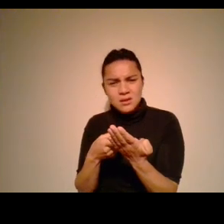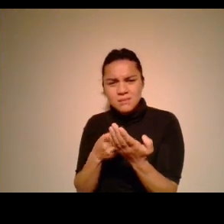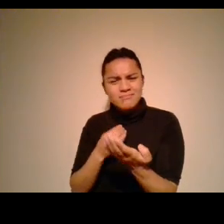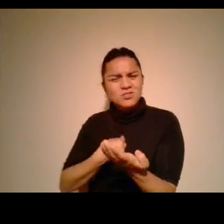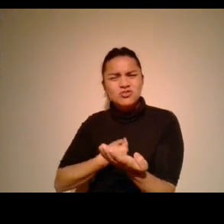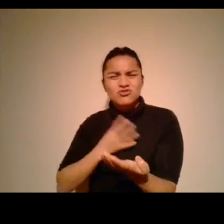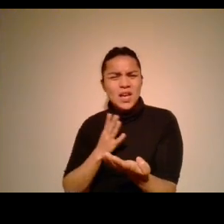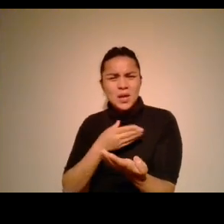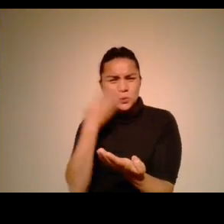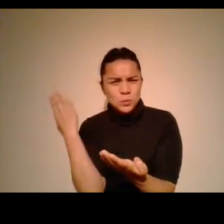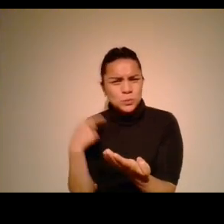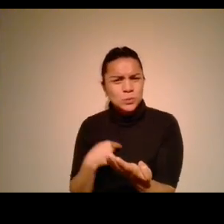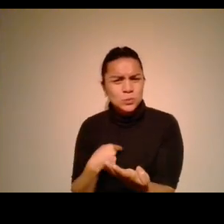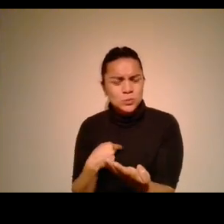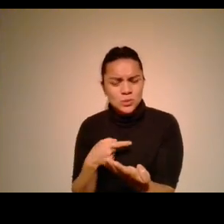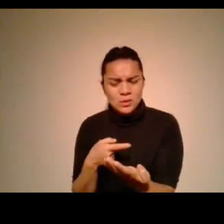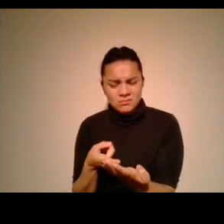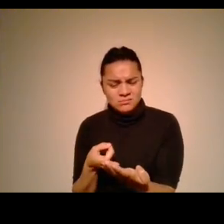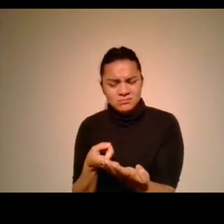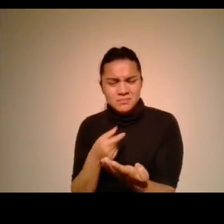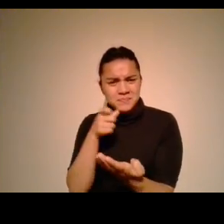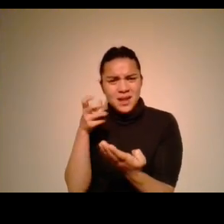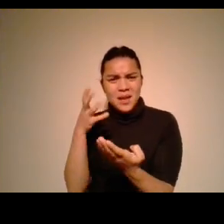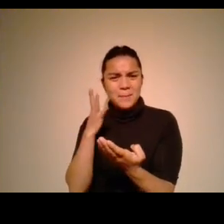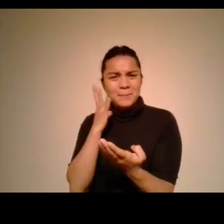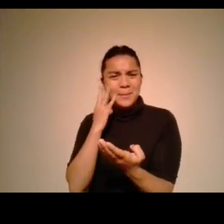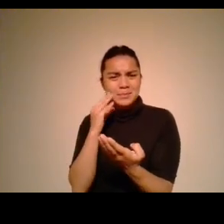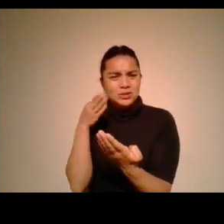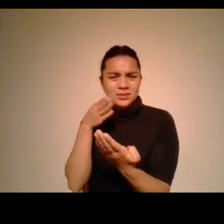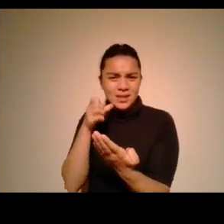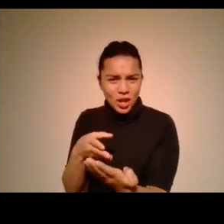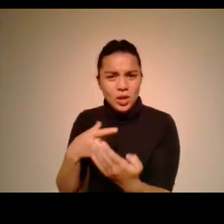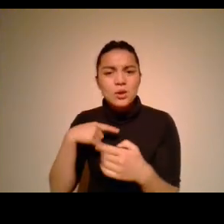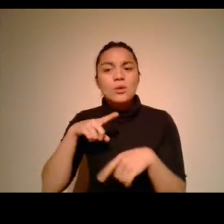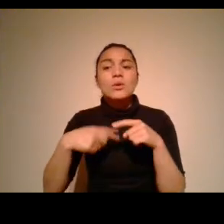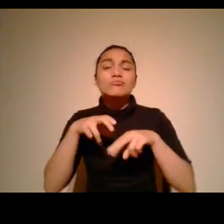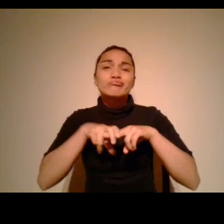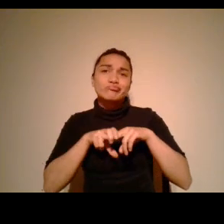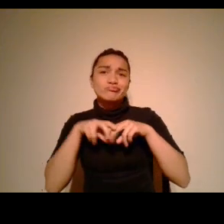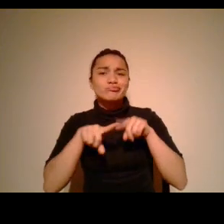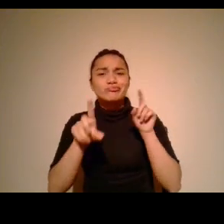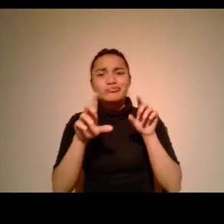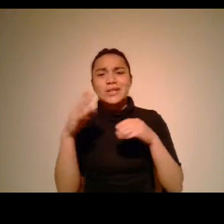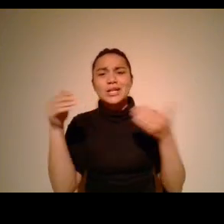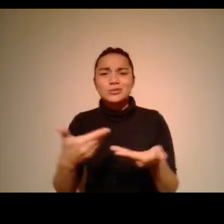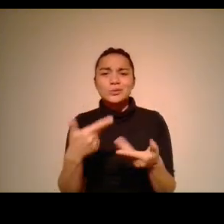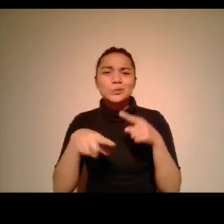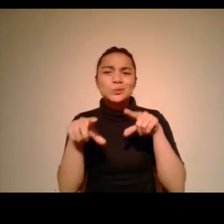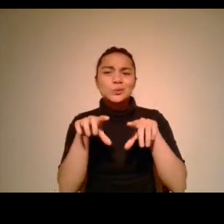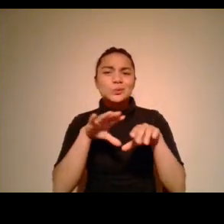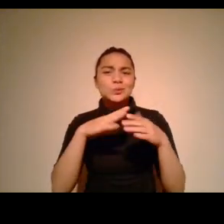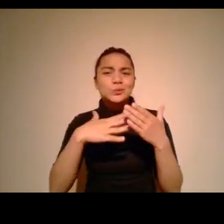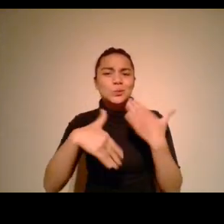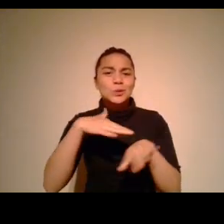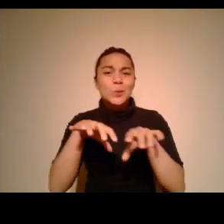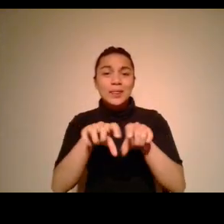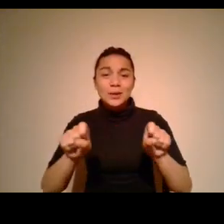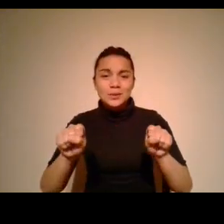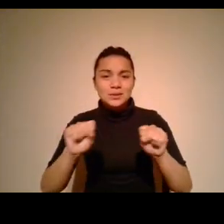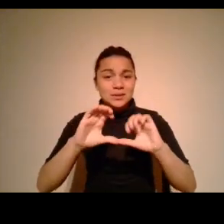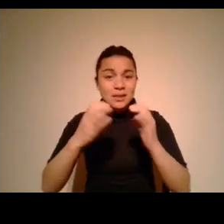people? You know, when you sit in an introductory sociolinguistics class, what about trans people is like a huge